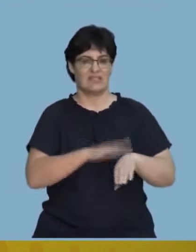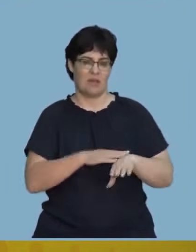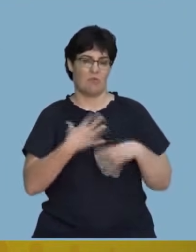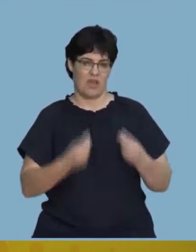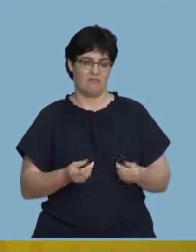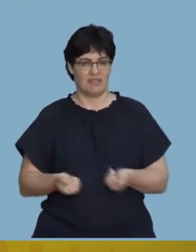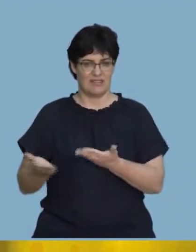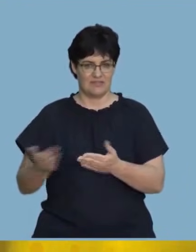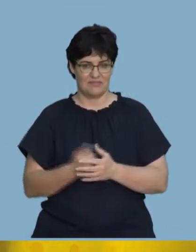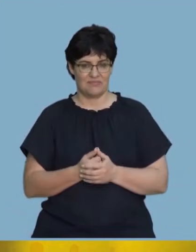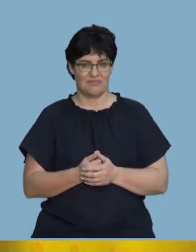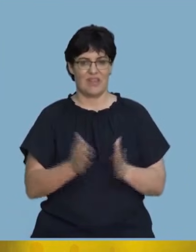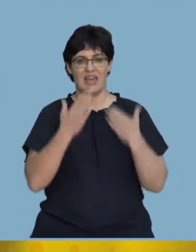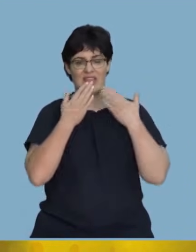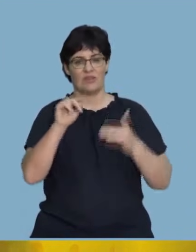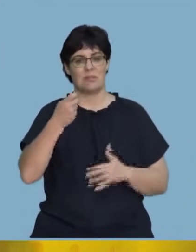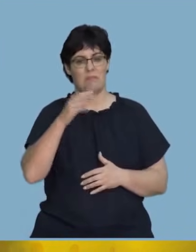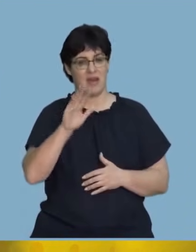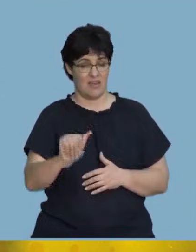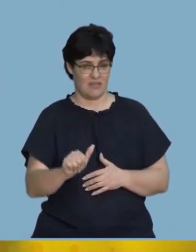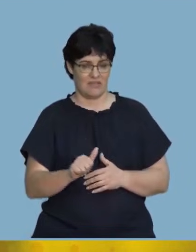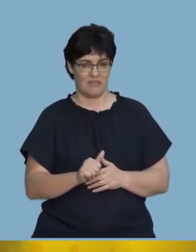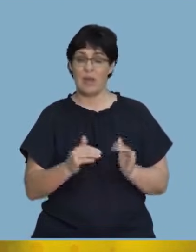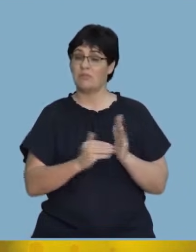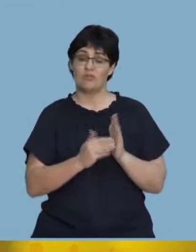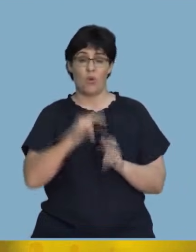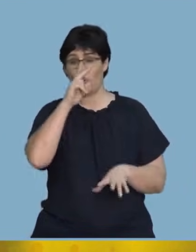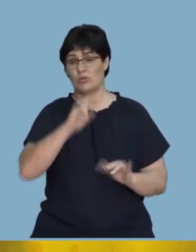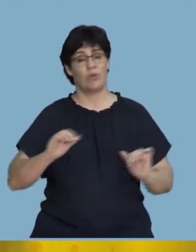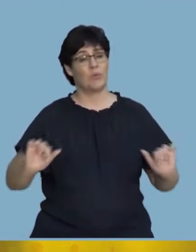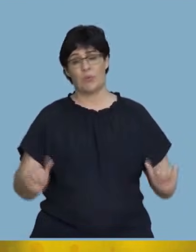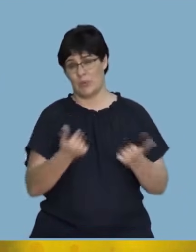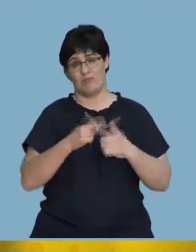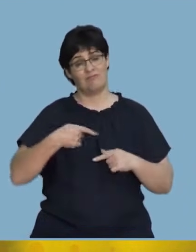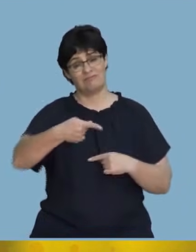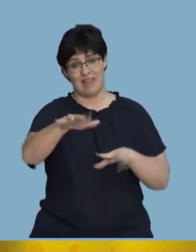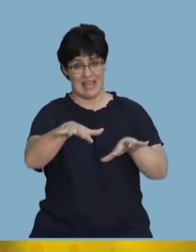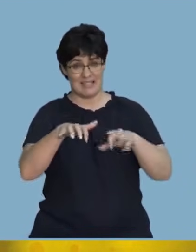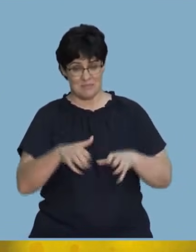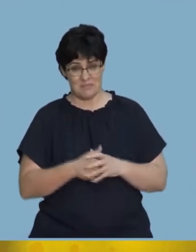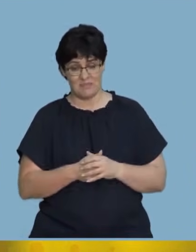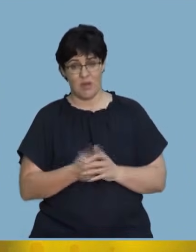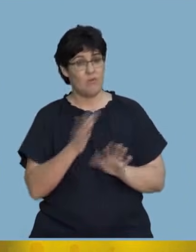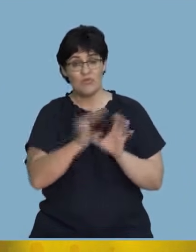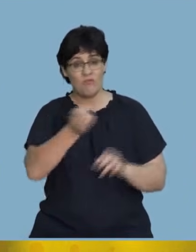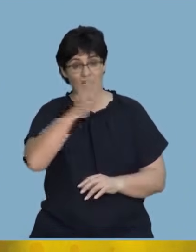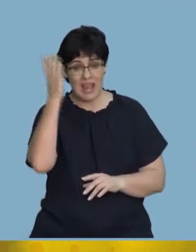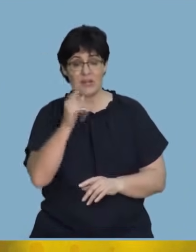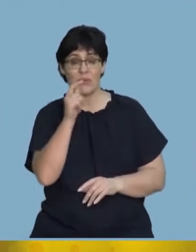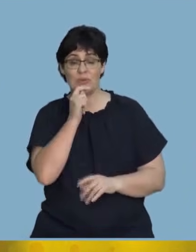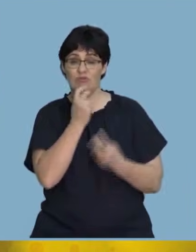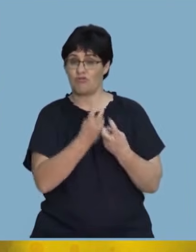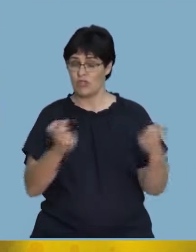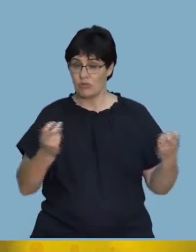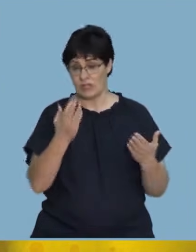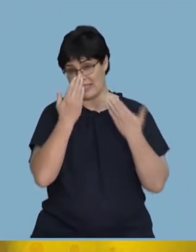have. Over to you. Thank you, Themba. Matrix, we're wishing you everything of the best for the exams. Please don't forget to use our resources